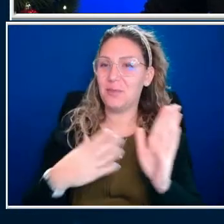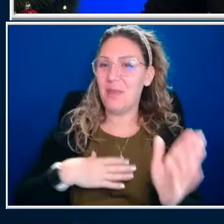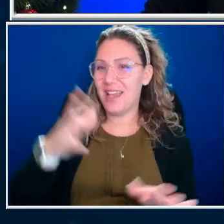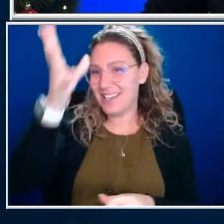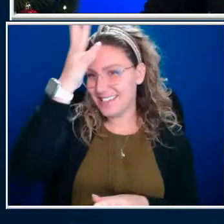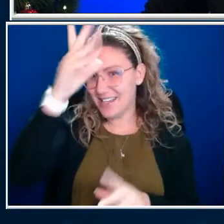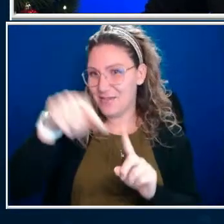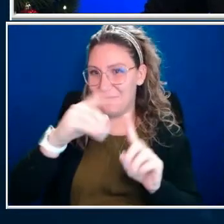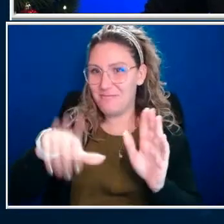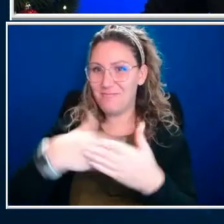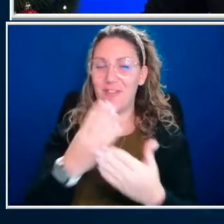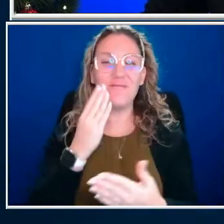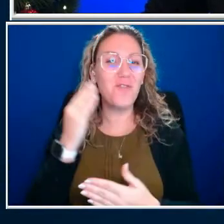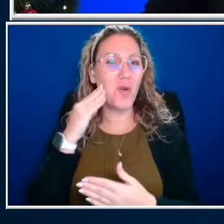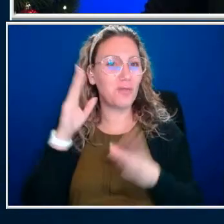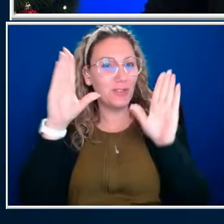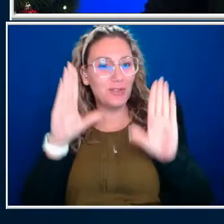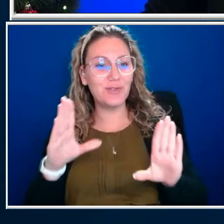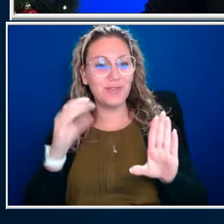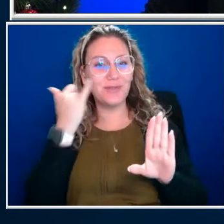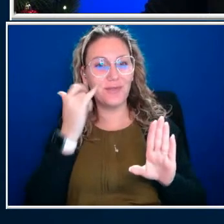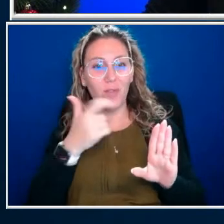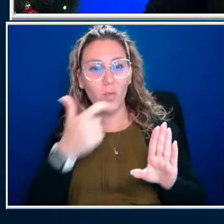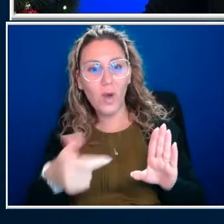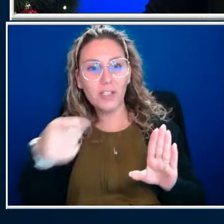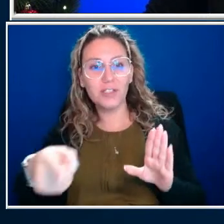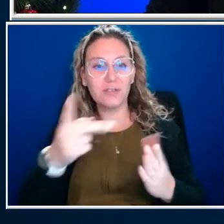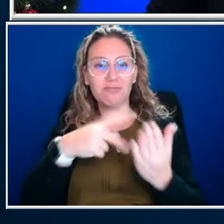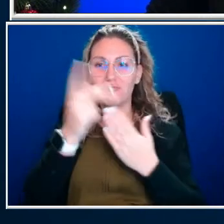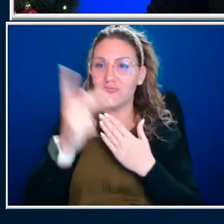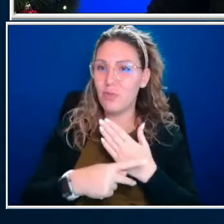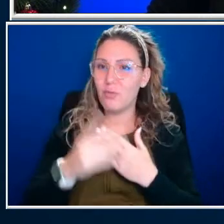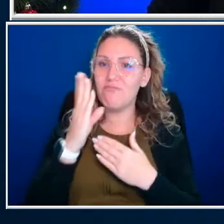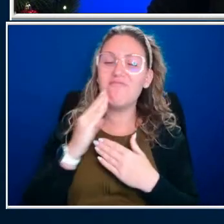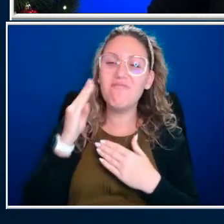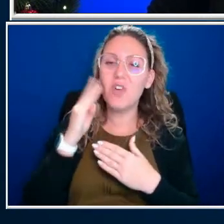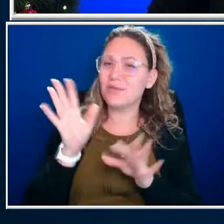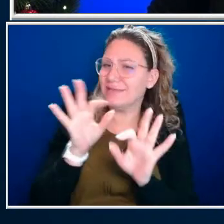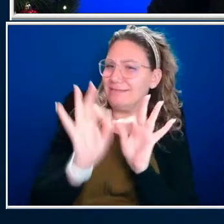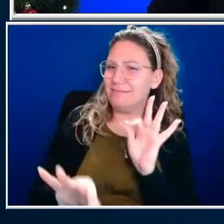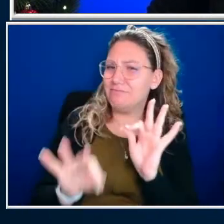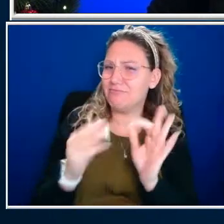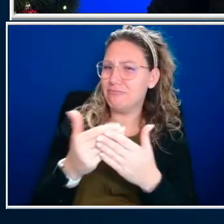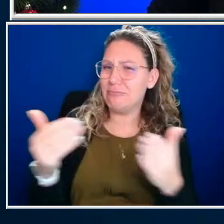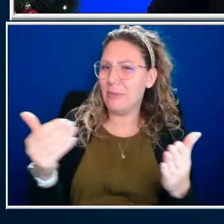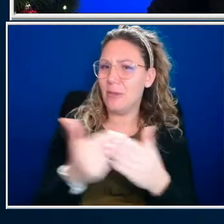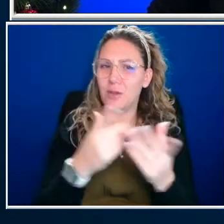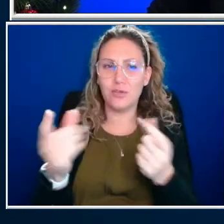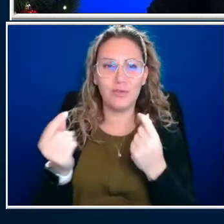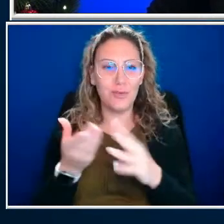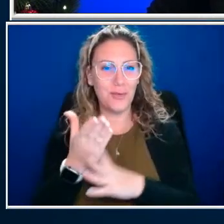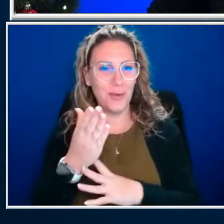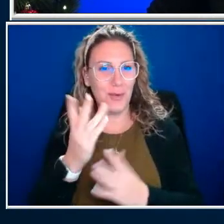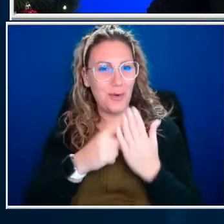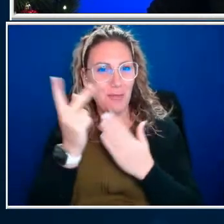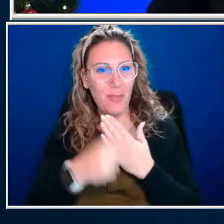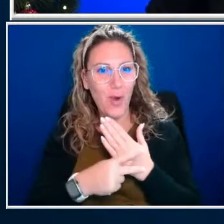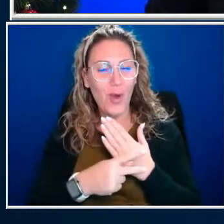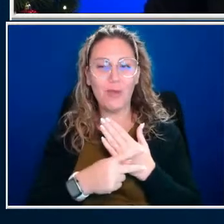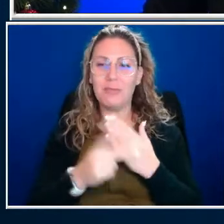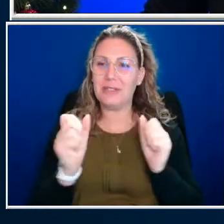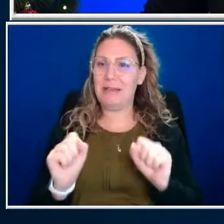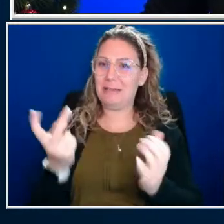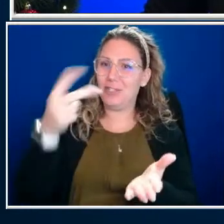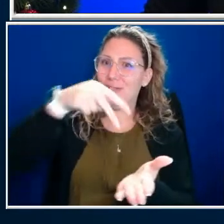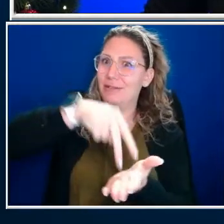you're watching this program from home, these are simple things you can do throughout this program while you're watching. You could just stand up and stand on one leg